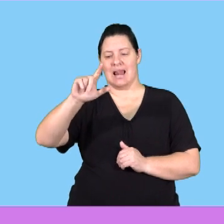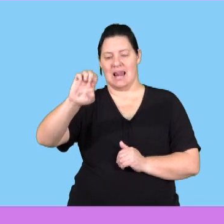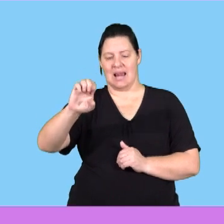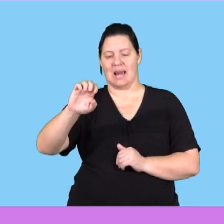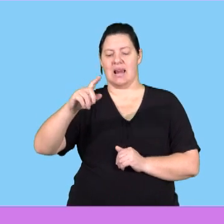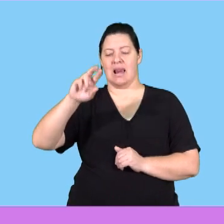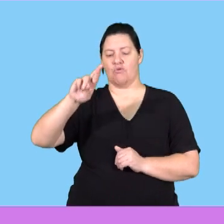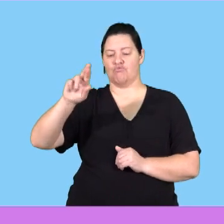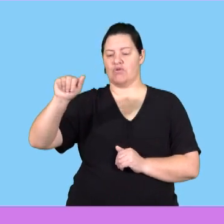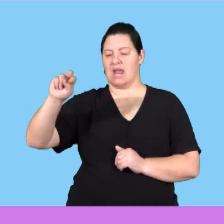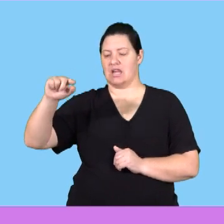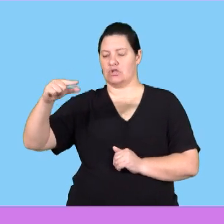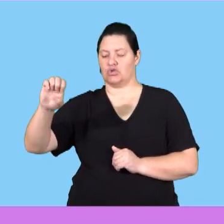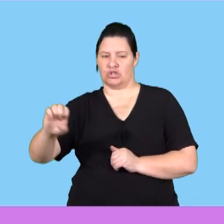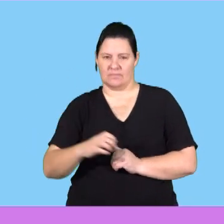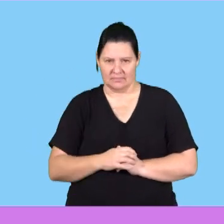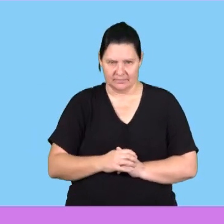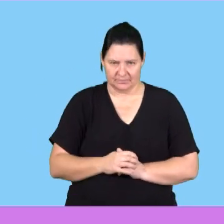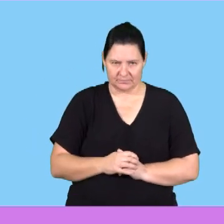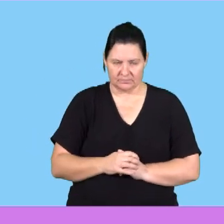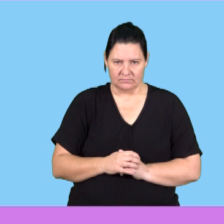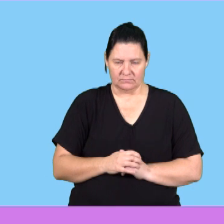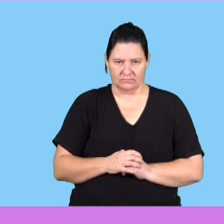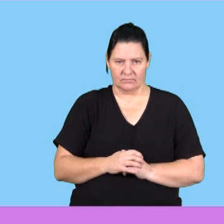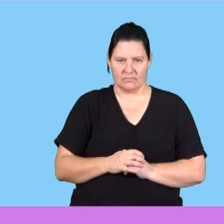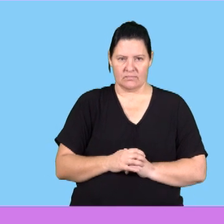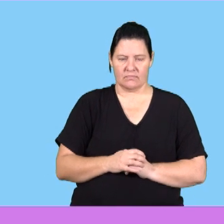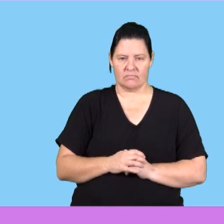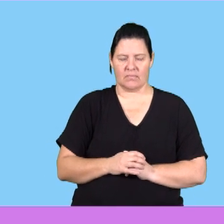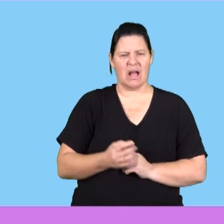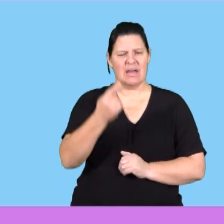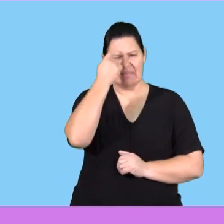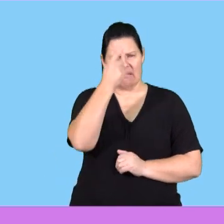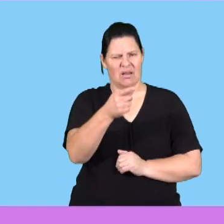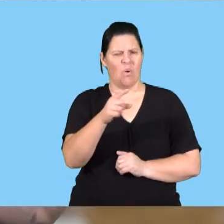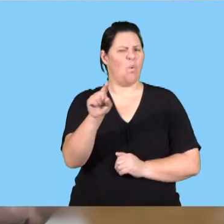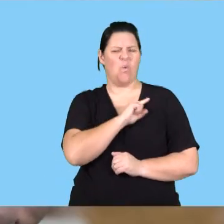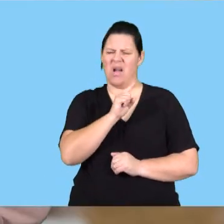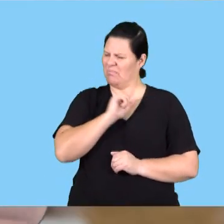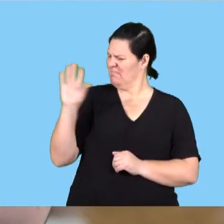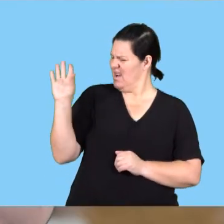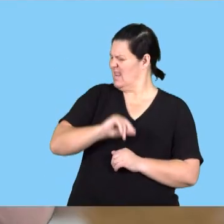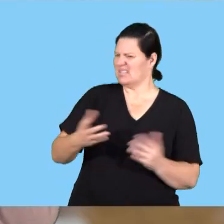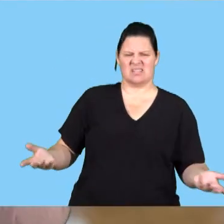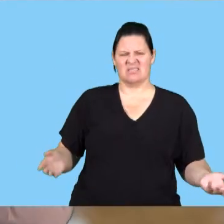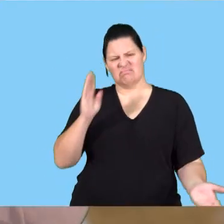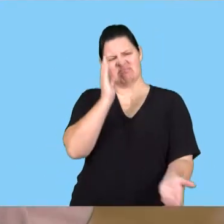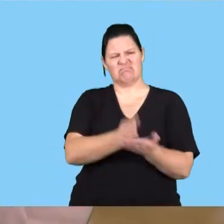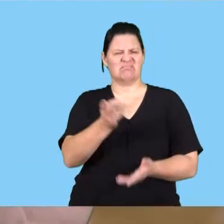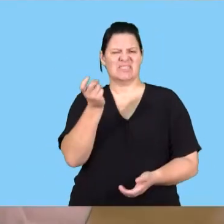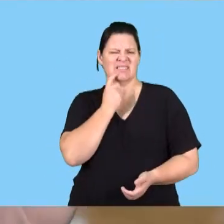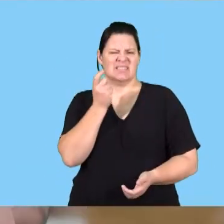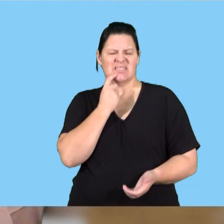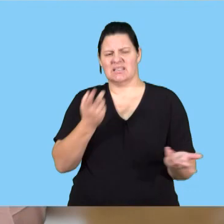range. So this is the interquartile range. Now at this moment in time, I think you may wonder, why am I asking you these straightforward